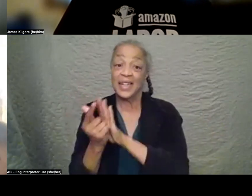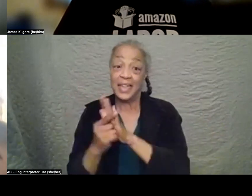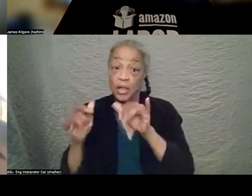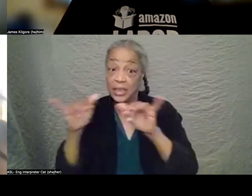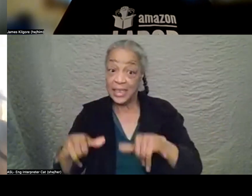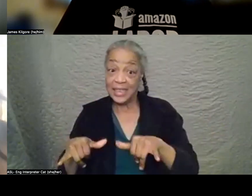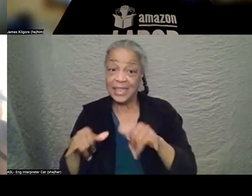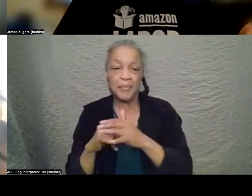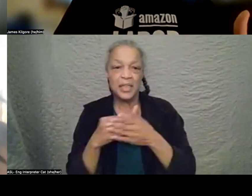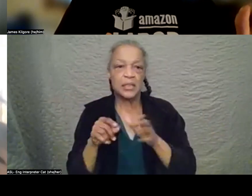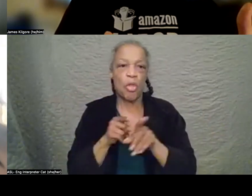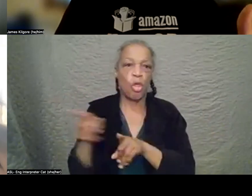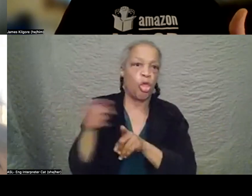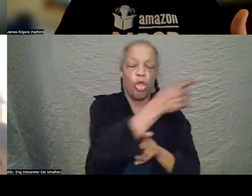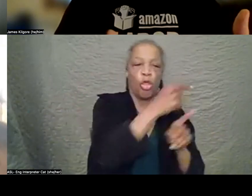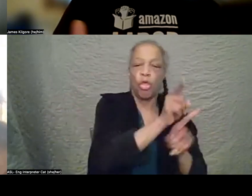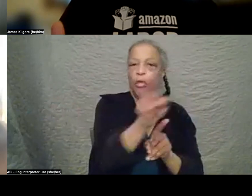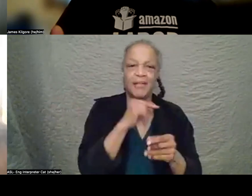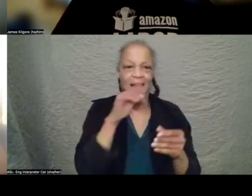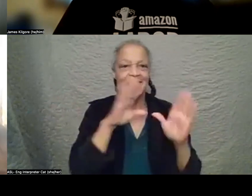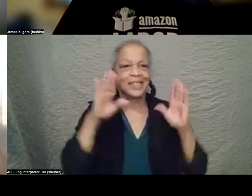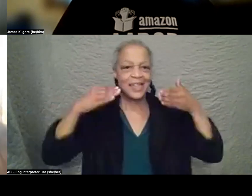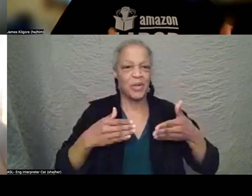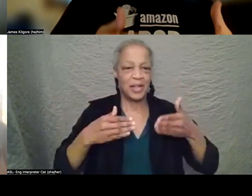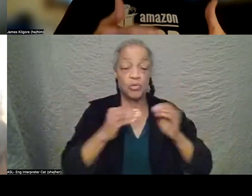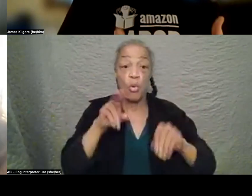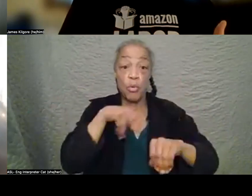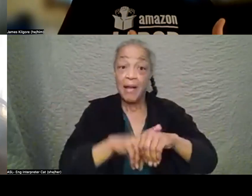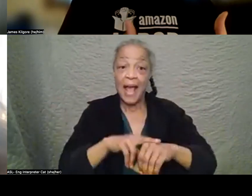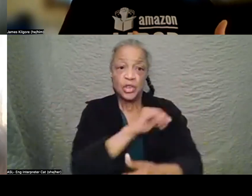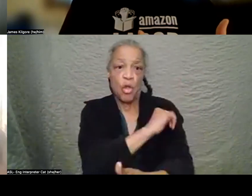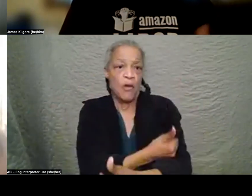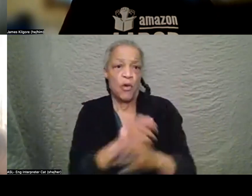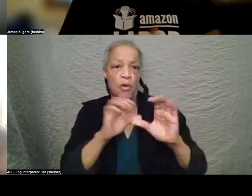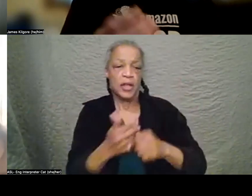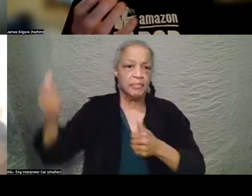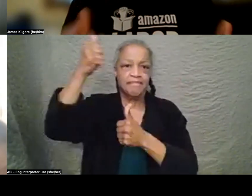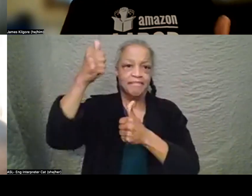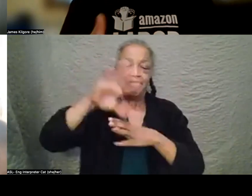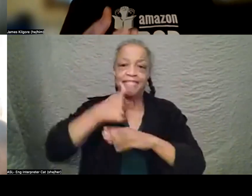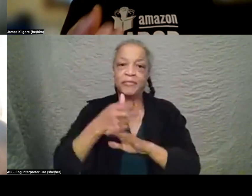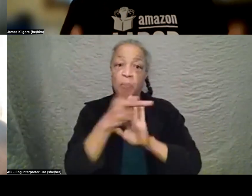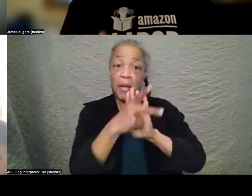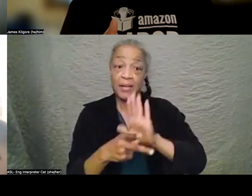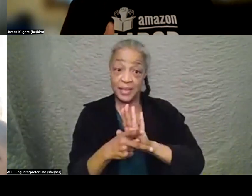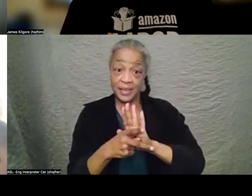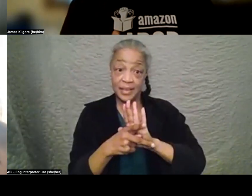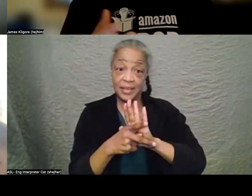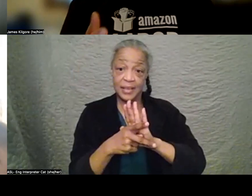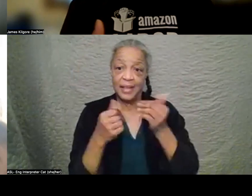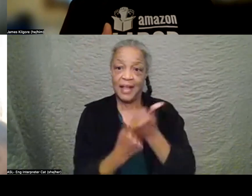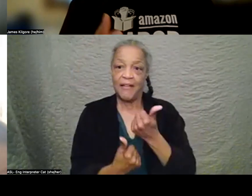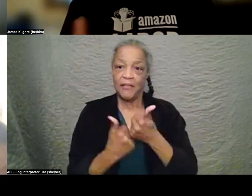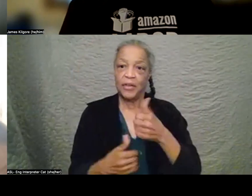completely decentralized. So there's no national authority that sets policy, and every locality has